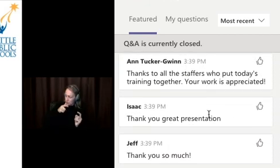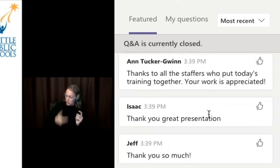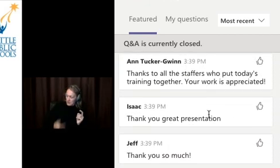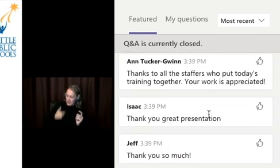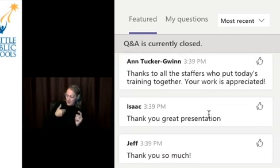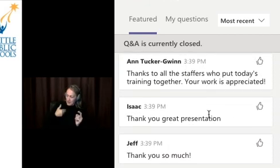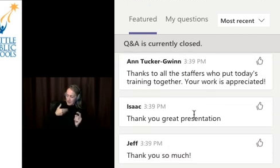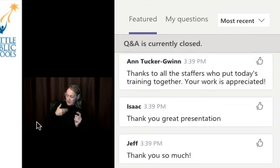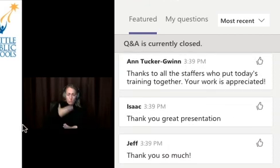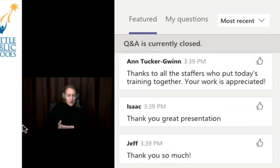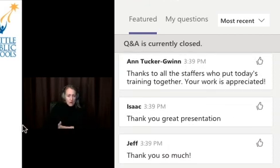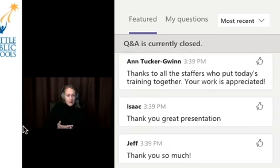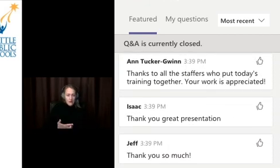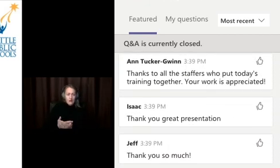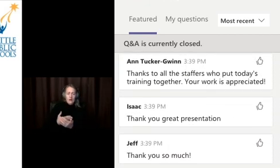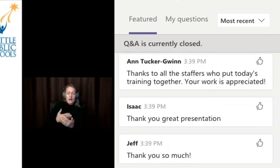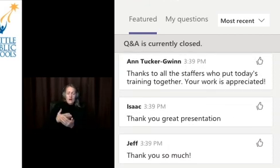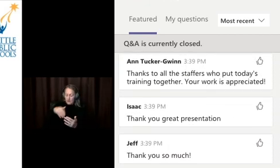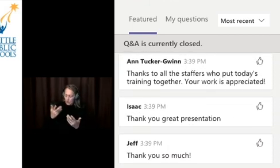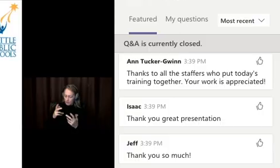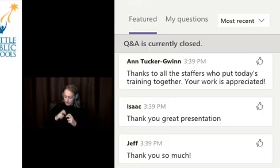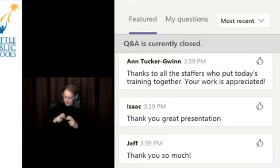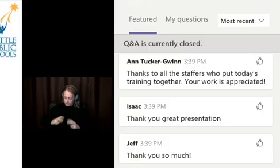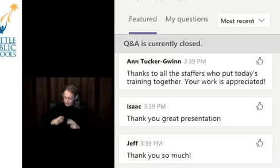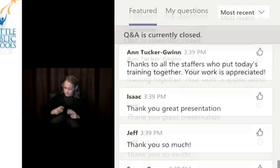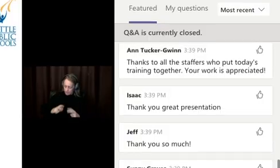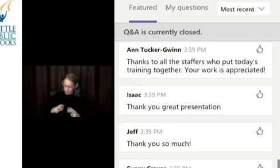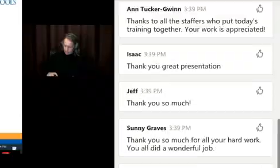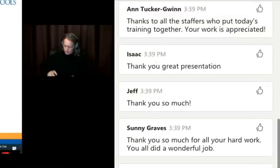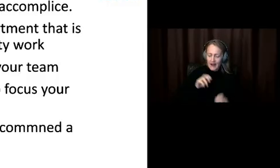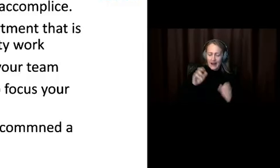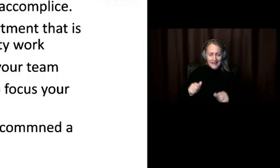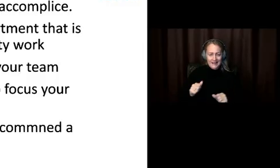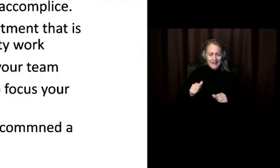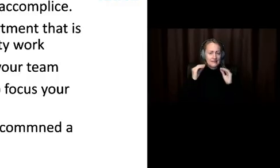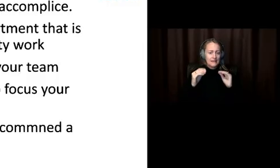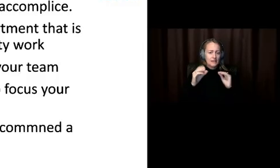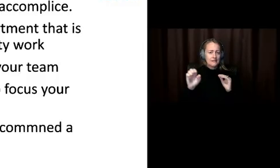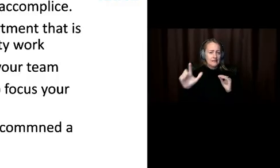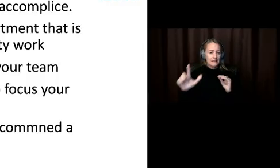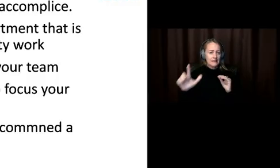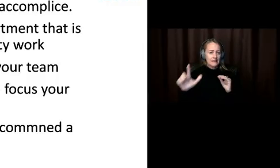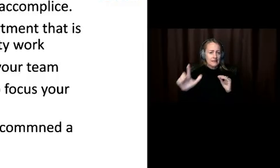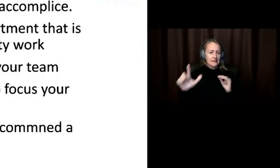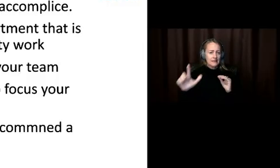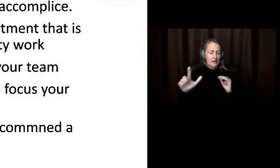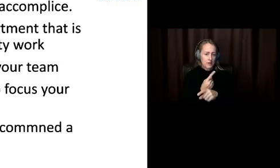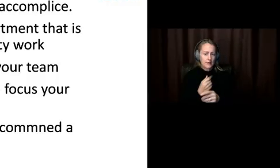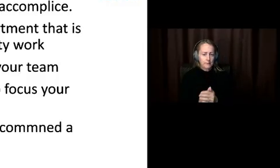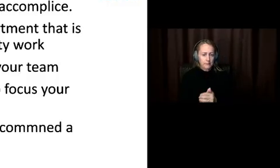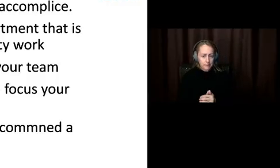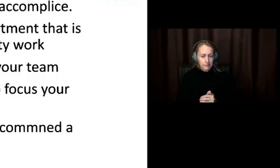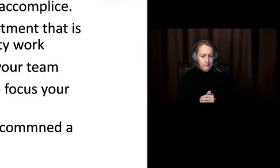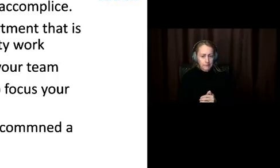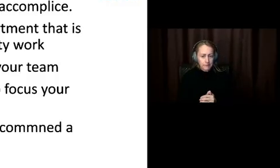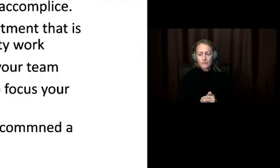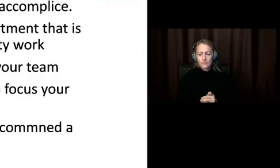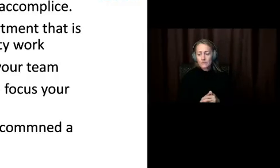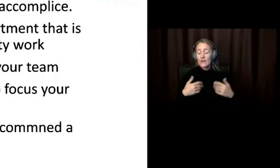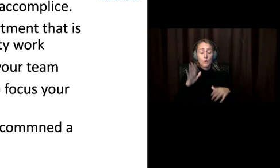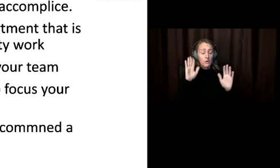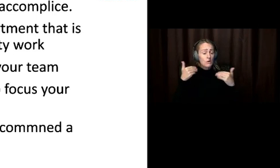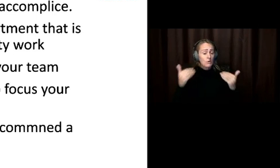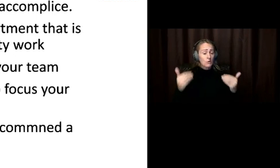know themselves well. So we're going to wrap up for today. We really appreciate you